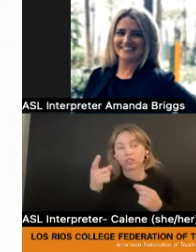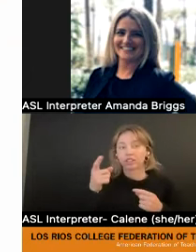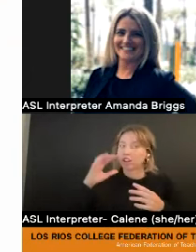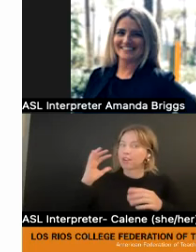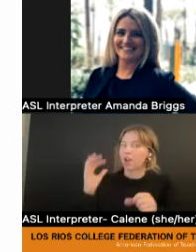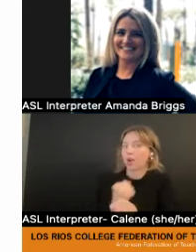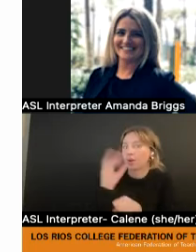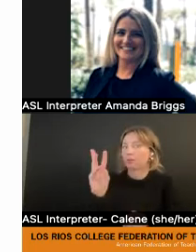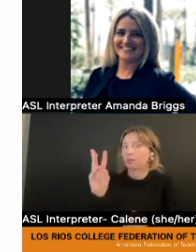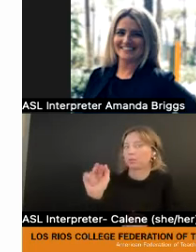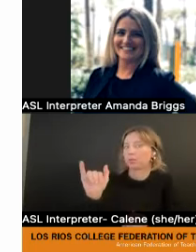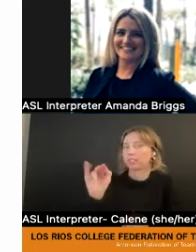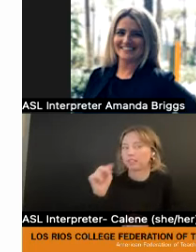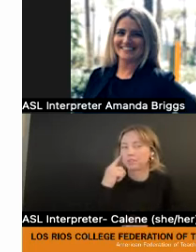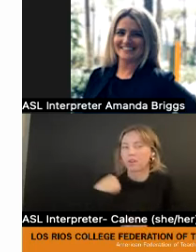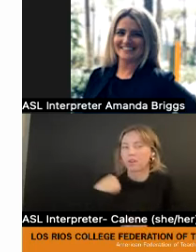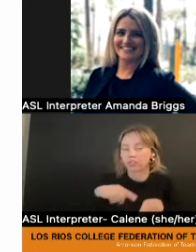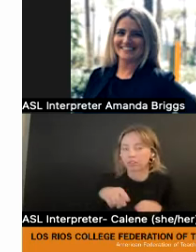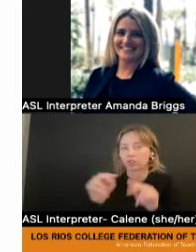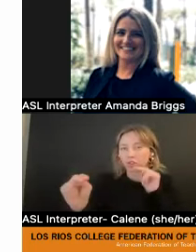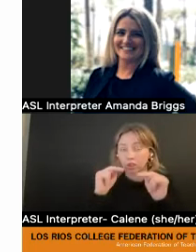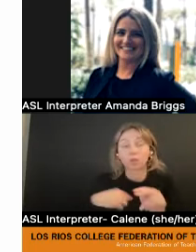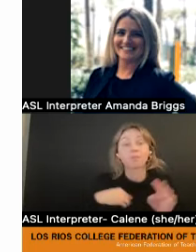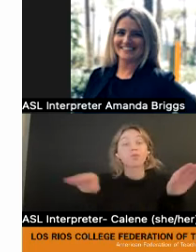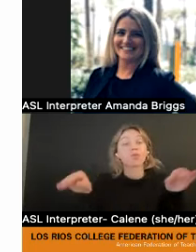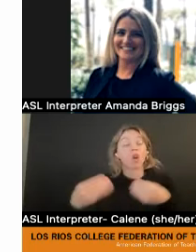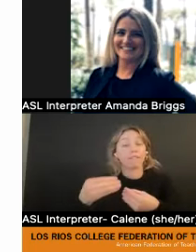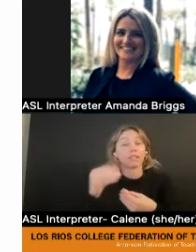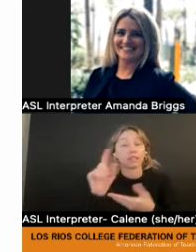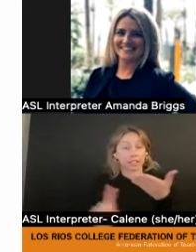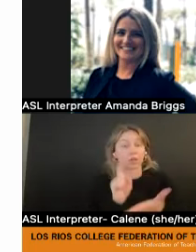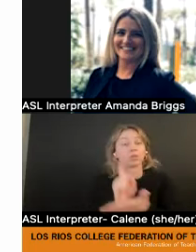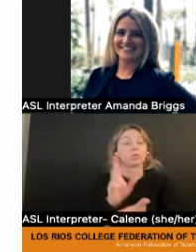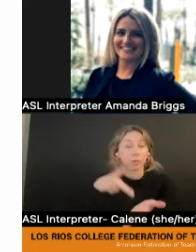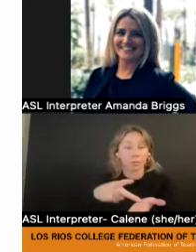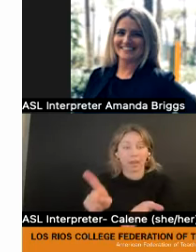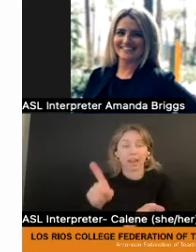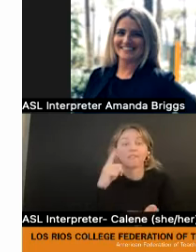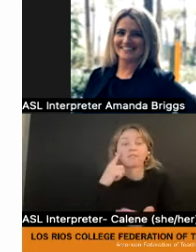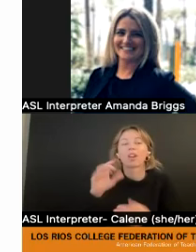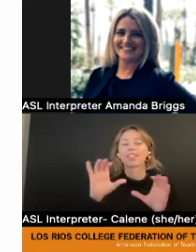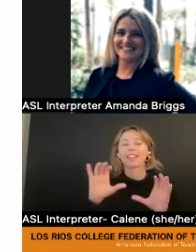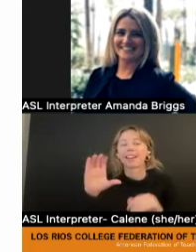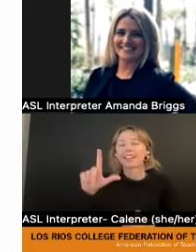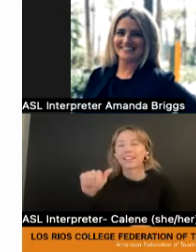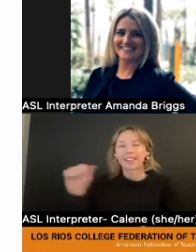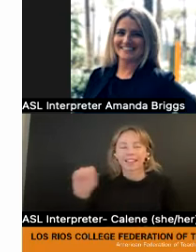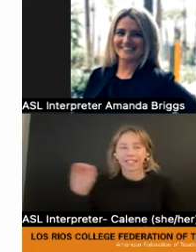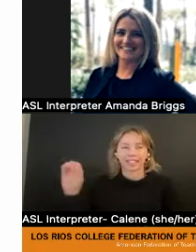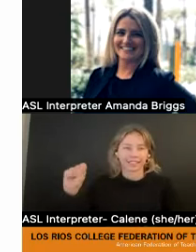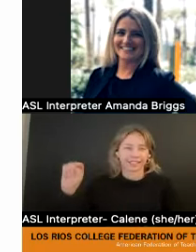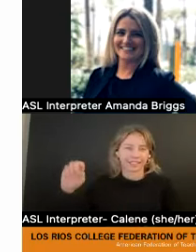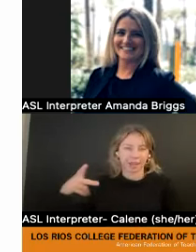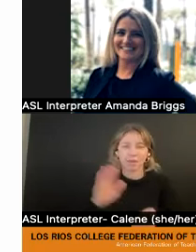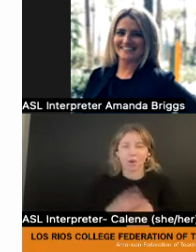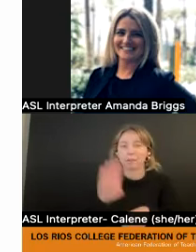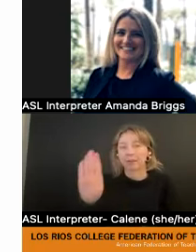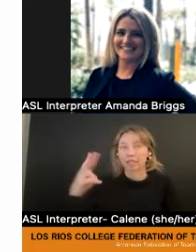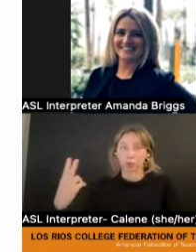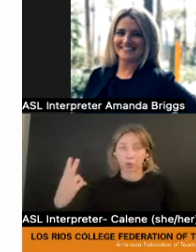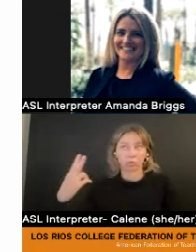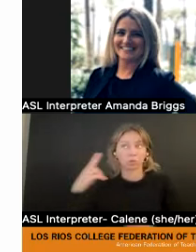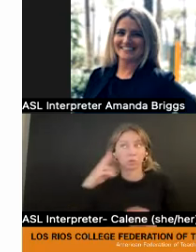us is office hours will be paid at class and step on the B2 schedule. We do have the ultimate goal of getting that over to the B1